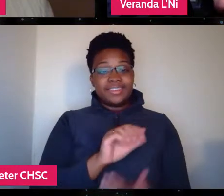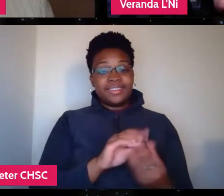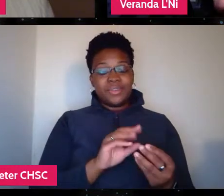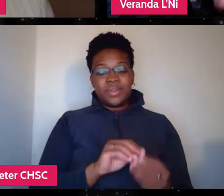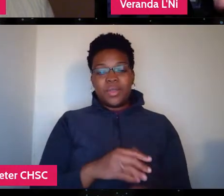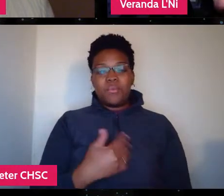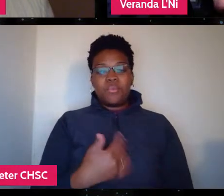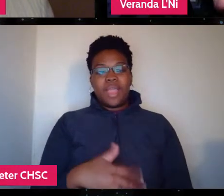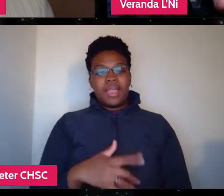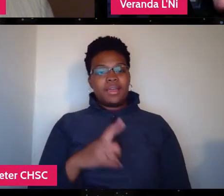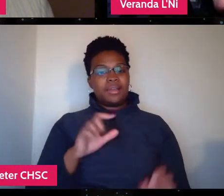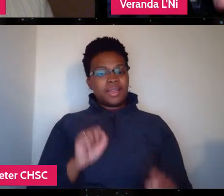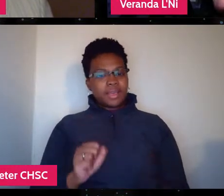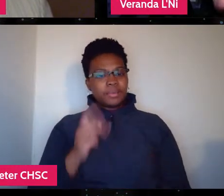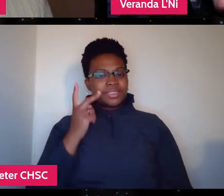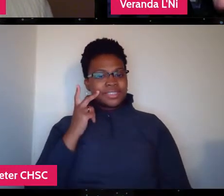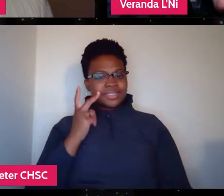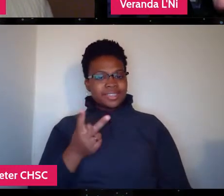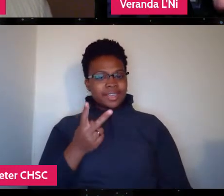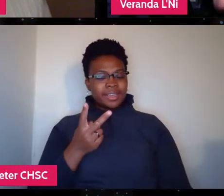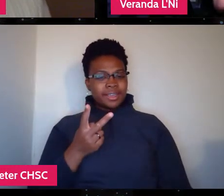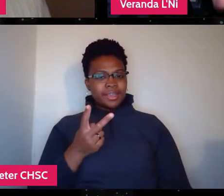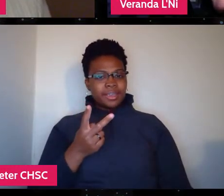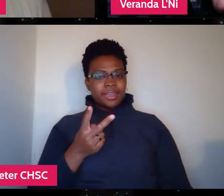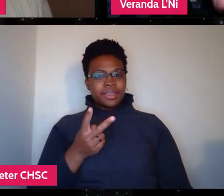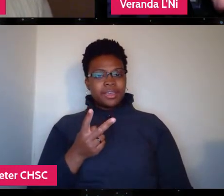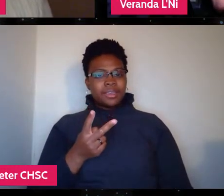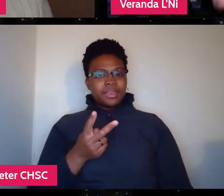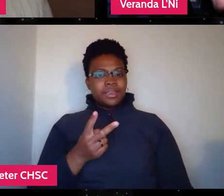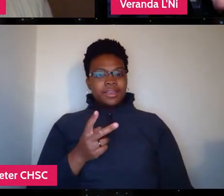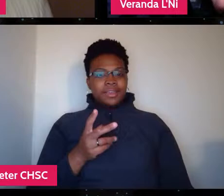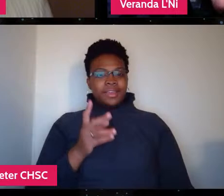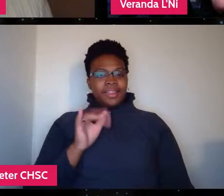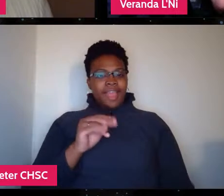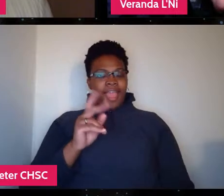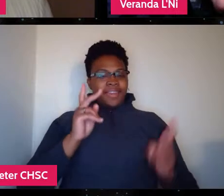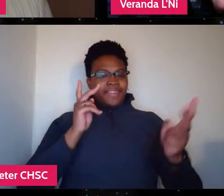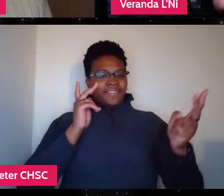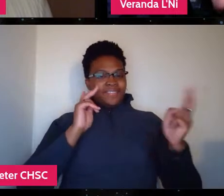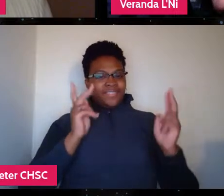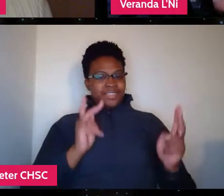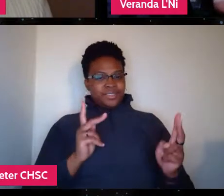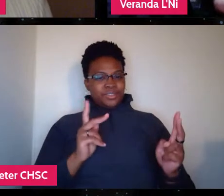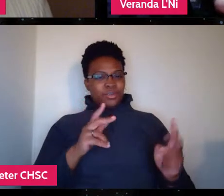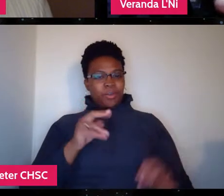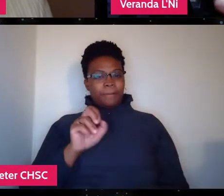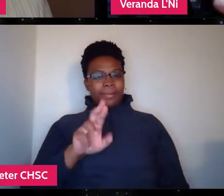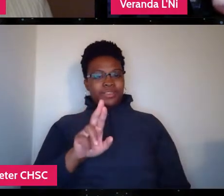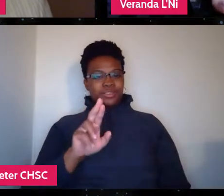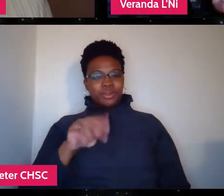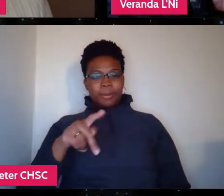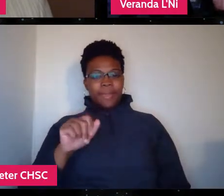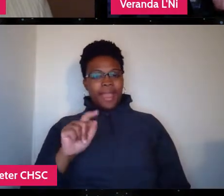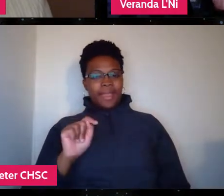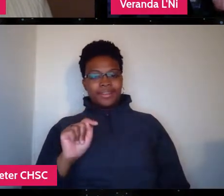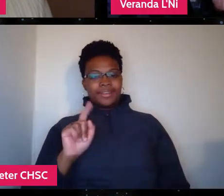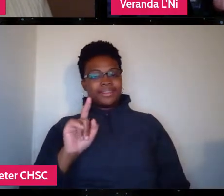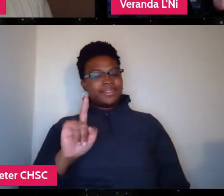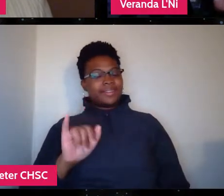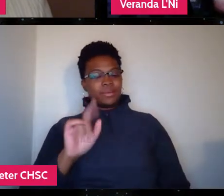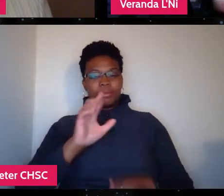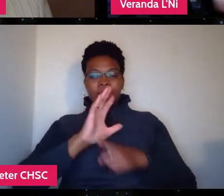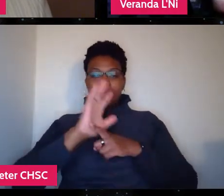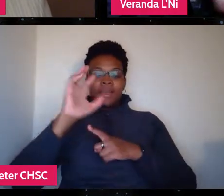to see that that visage of Mr. Pat would have been phenomenal.